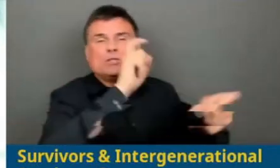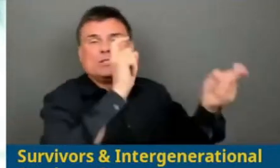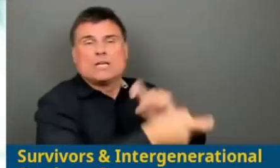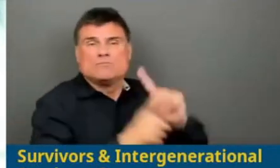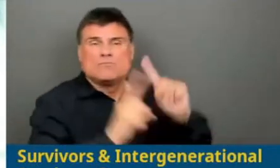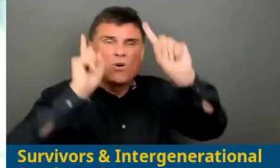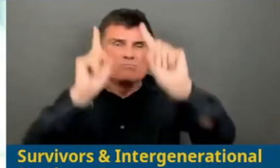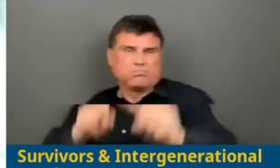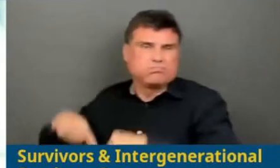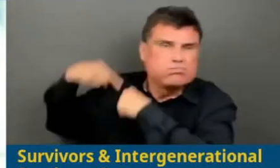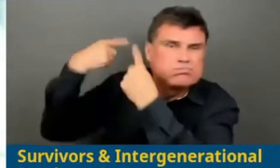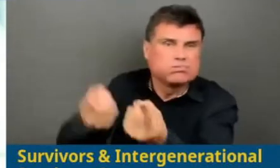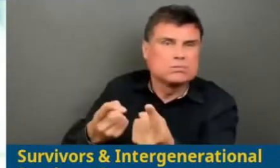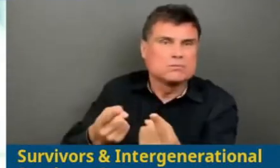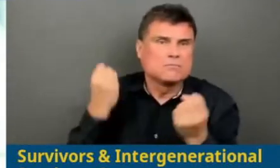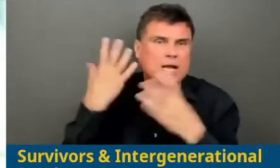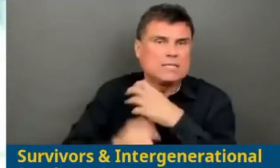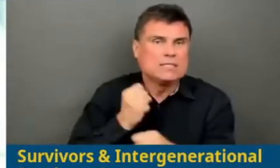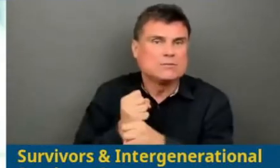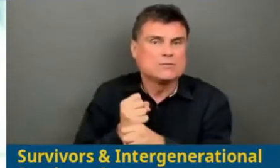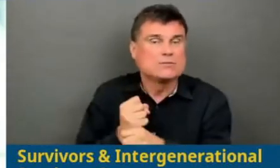Any of these stories that I'm telling you